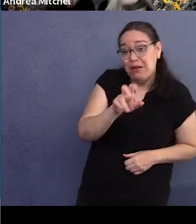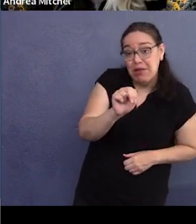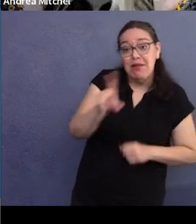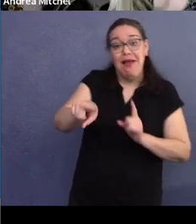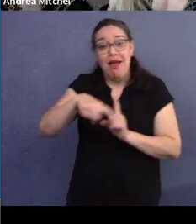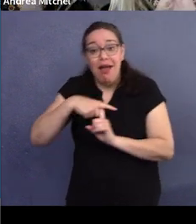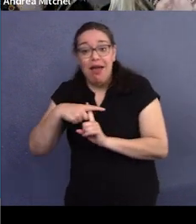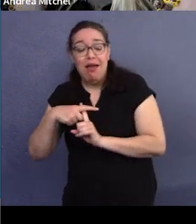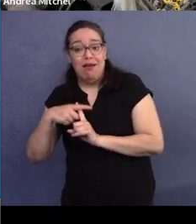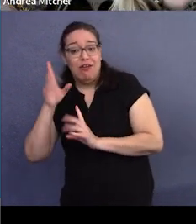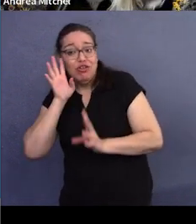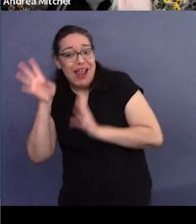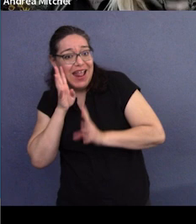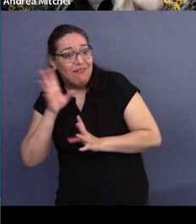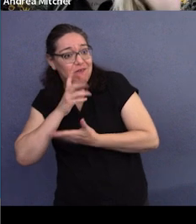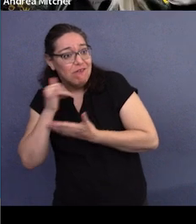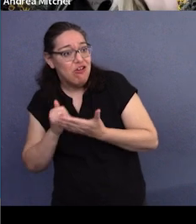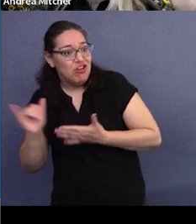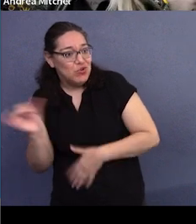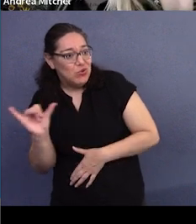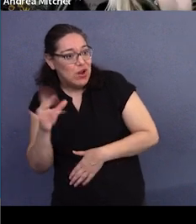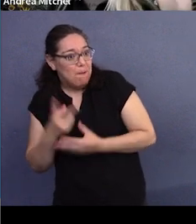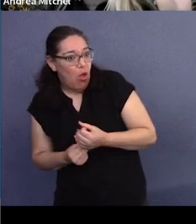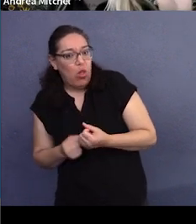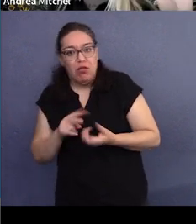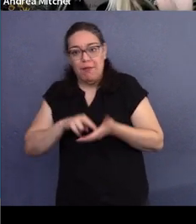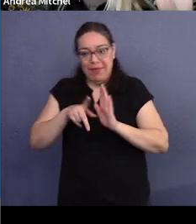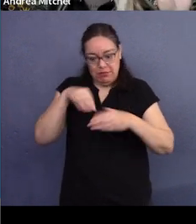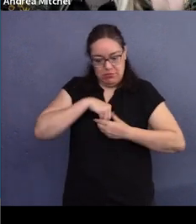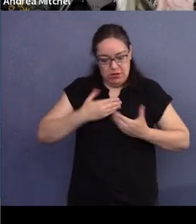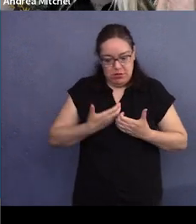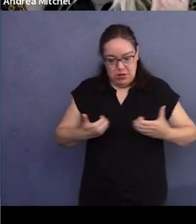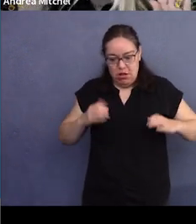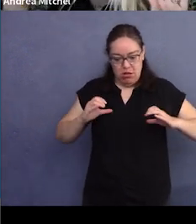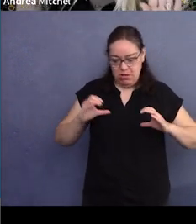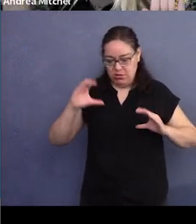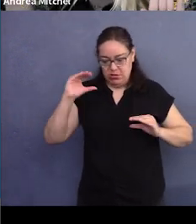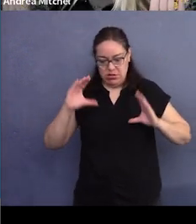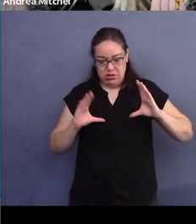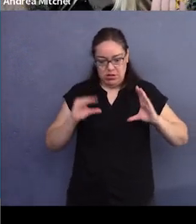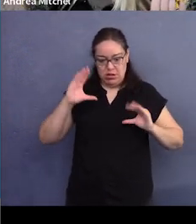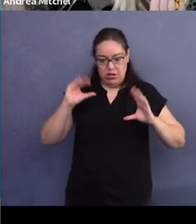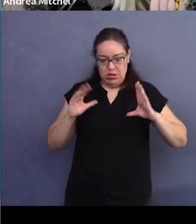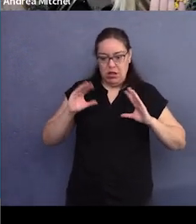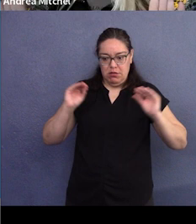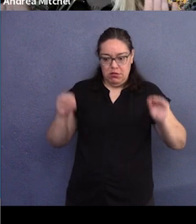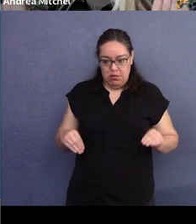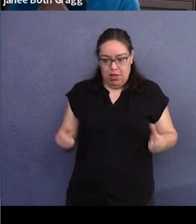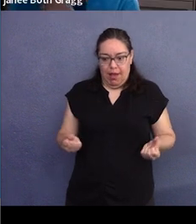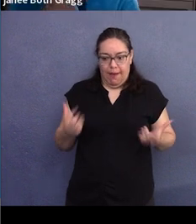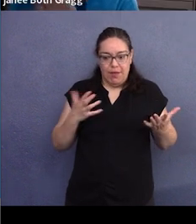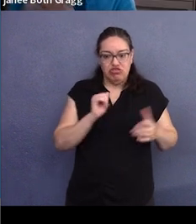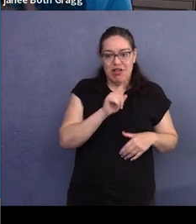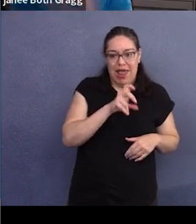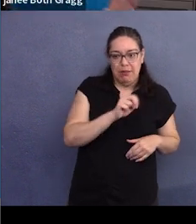you just have to parse yourself out and have a part of you be the admin and a part of you be the artistic.